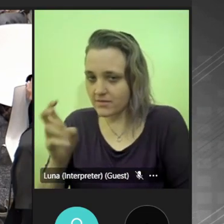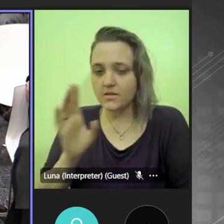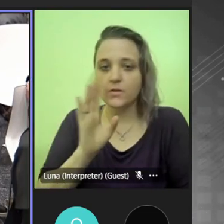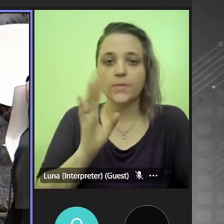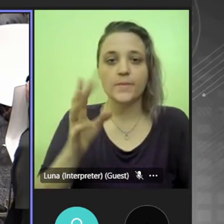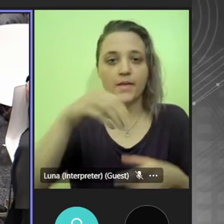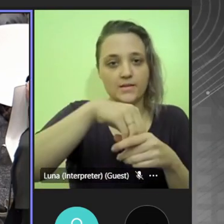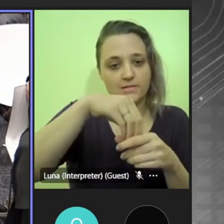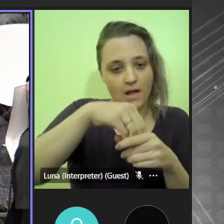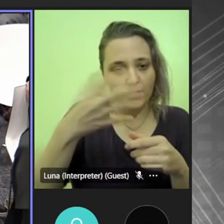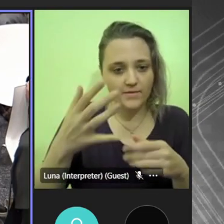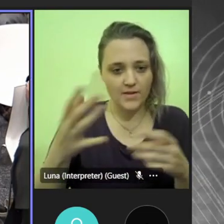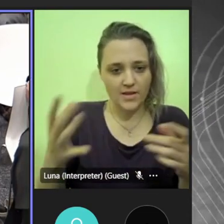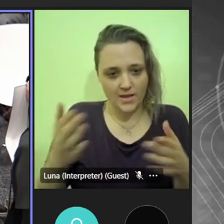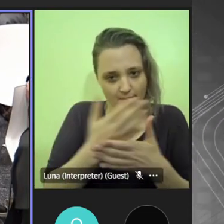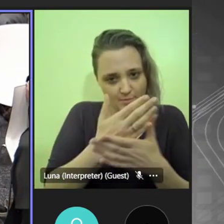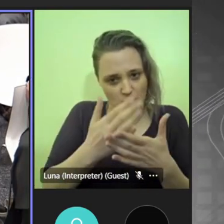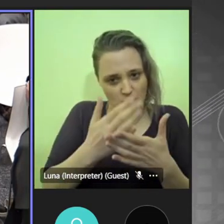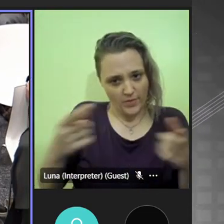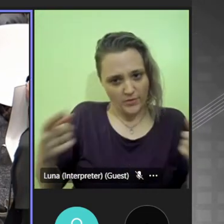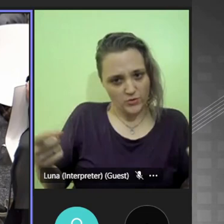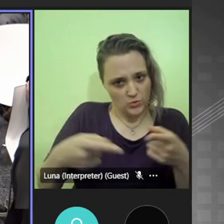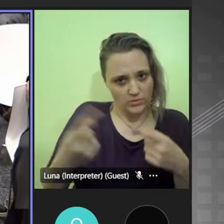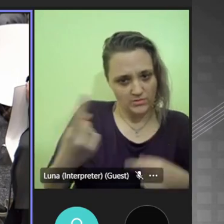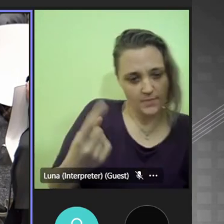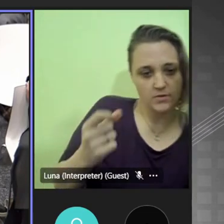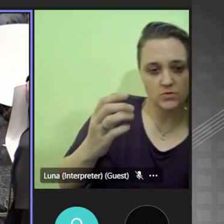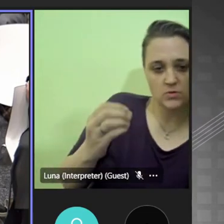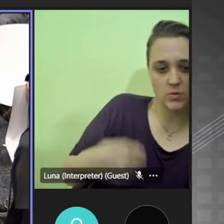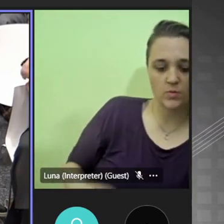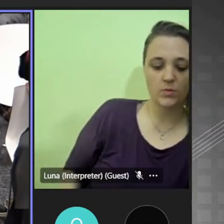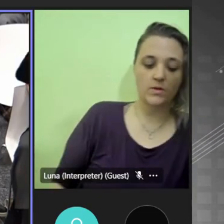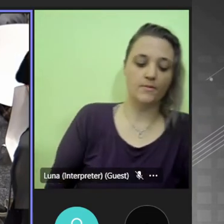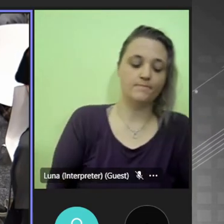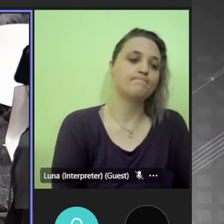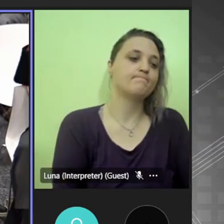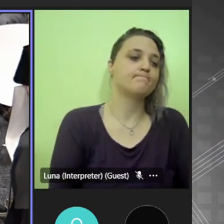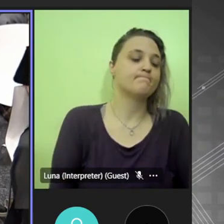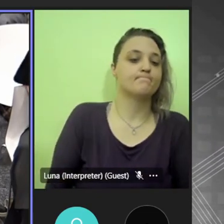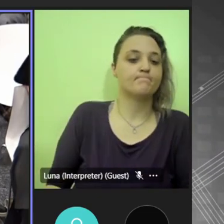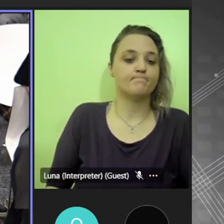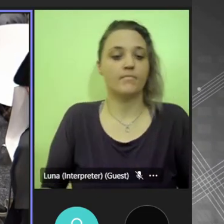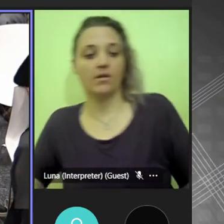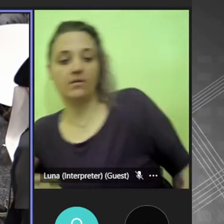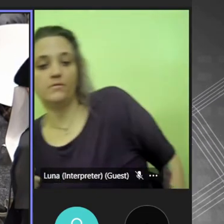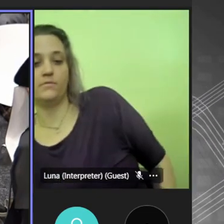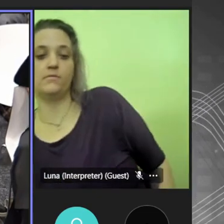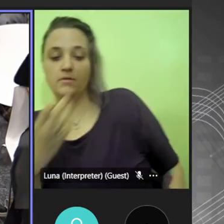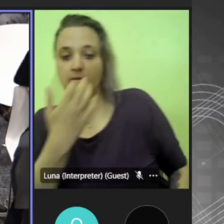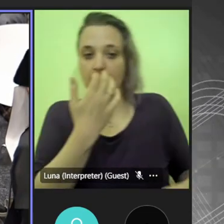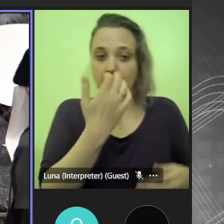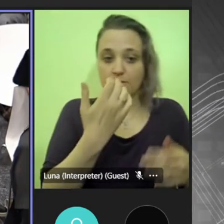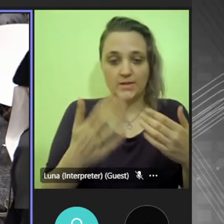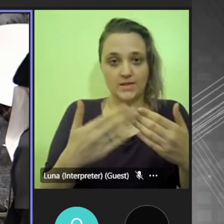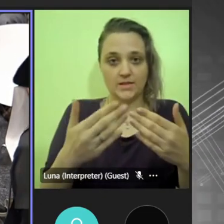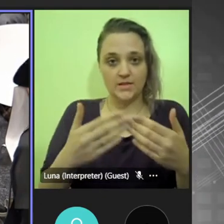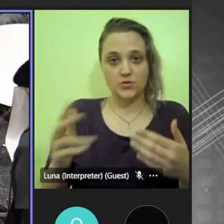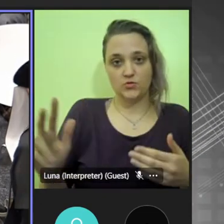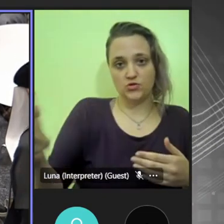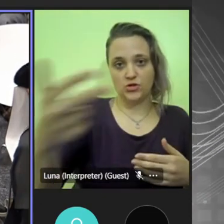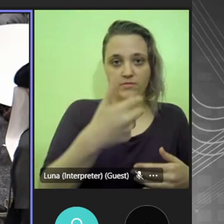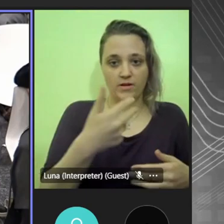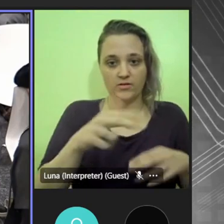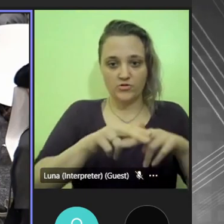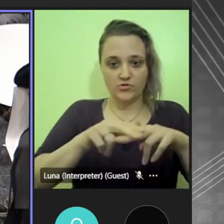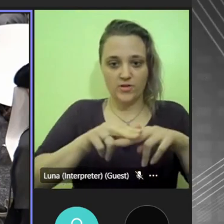go in, kind of inside in between the two or something? So kind of simulate kind of what's going on at Mount Vernon so